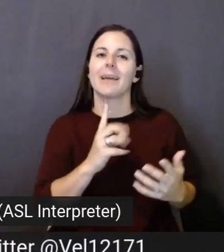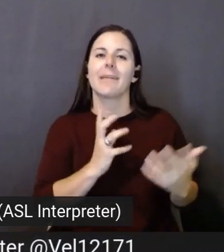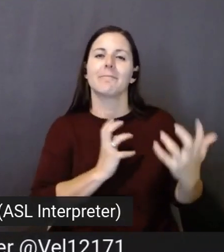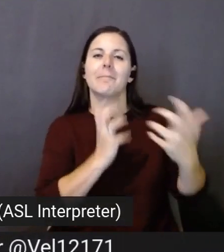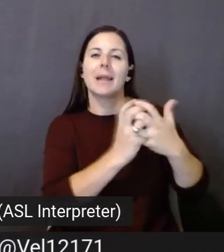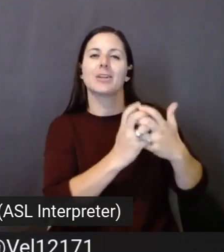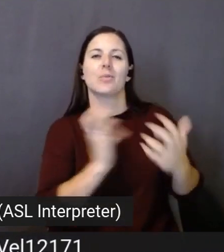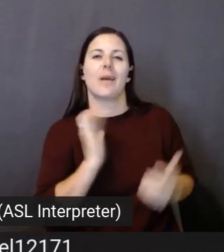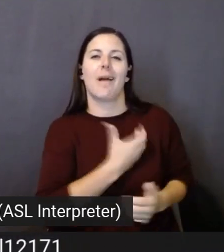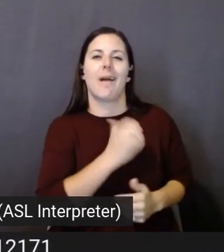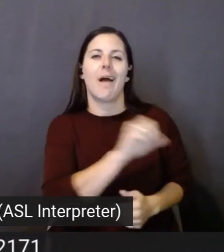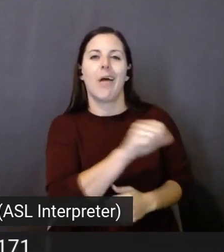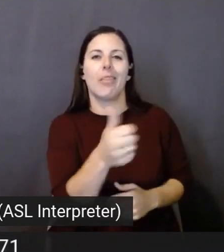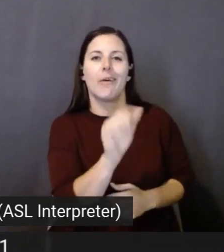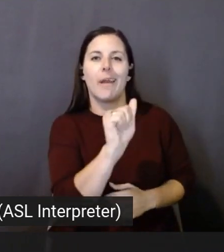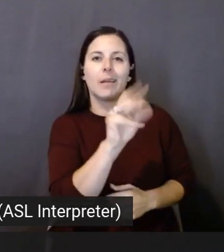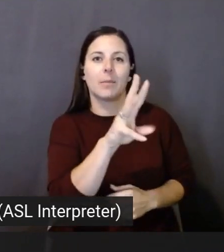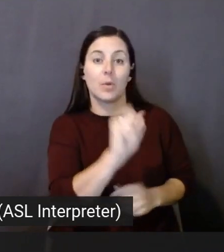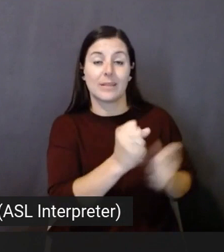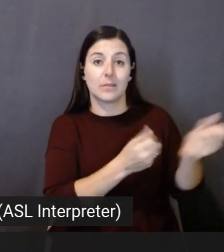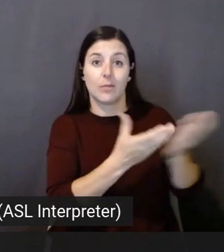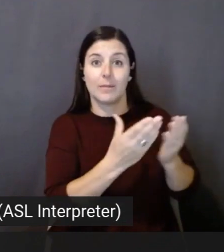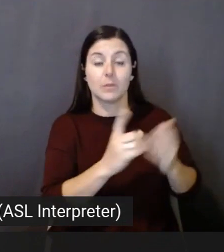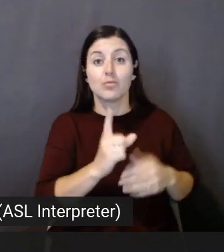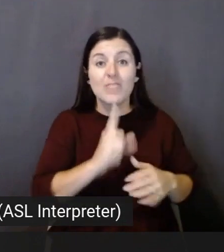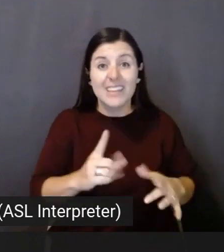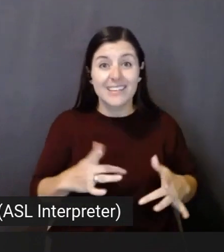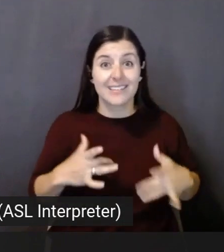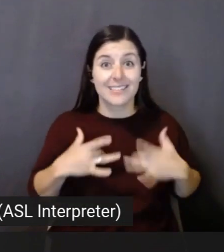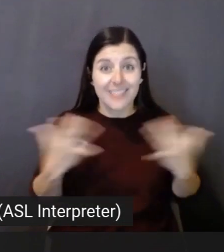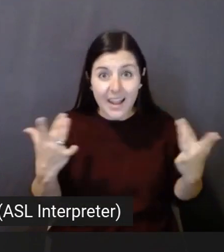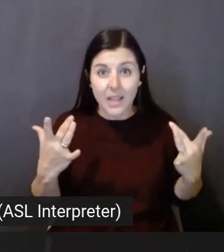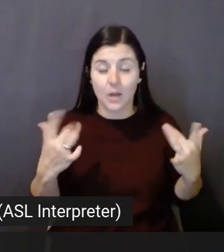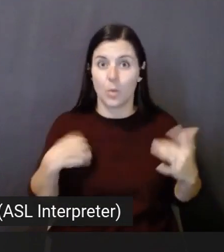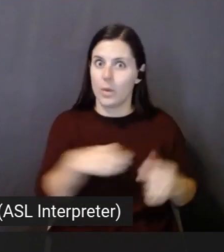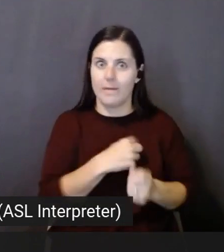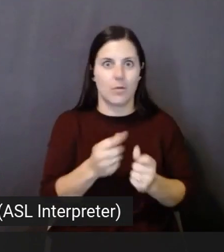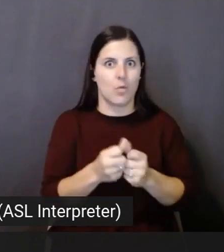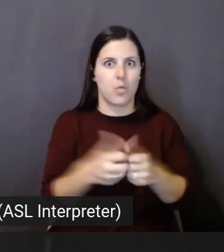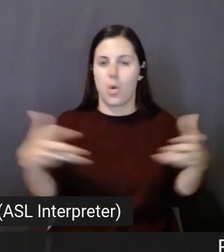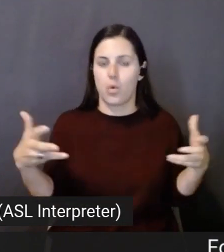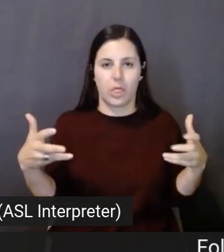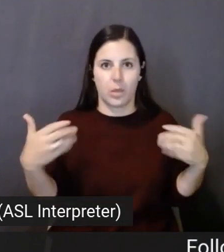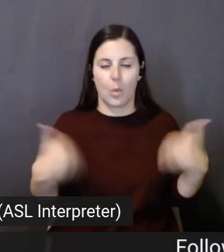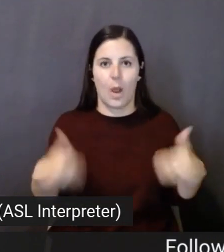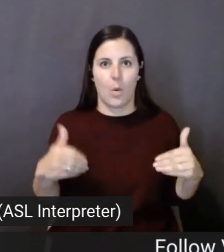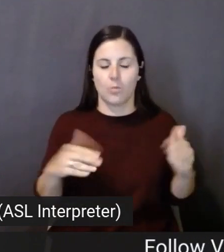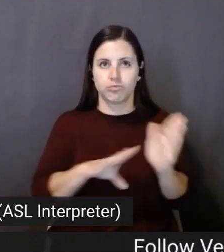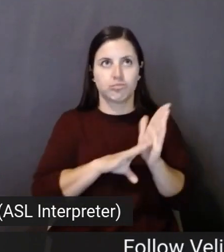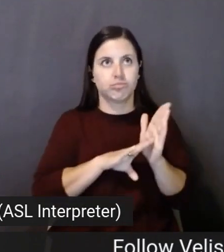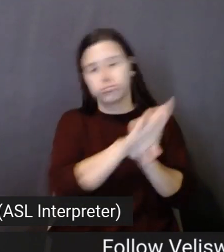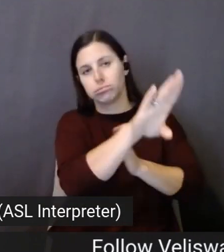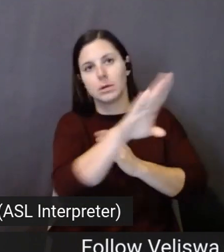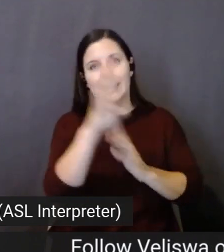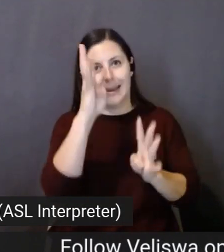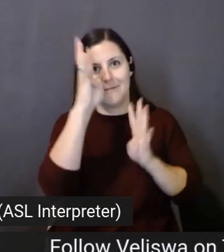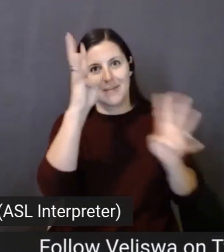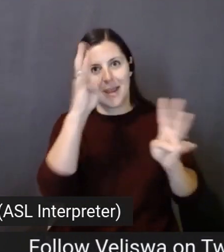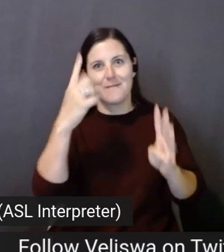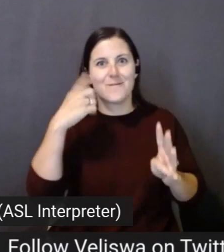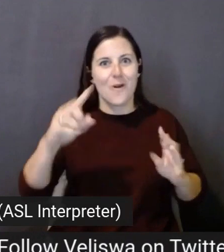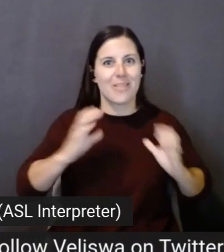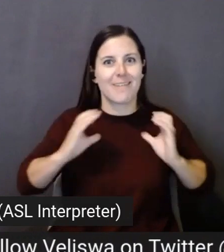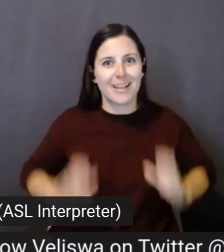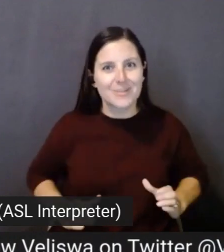it's been really exciting. We've had some rapid growth, and we continue to innovate based on our customer needs and what